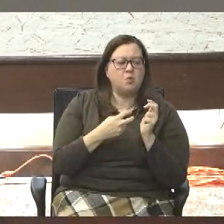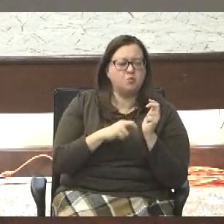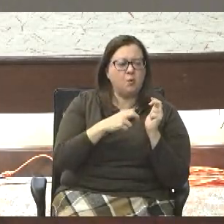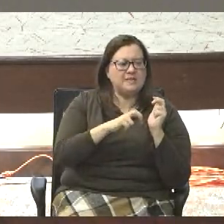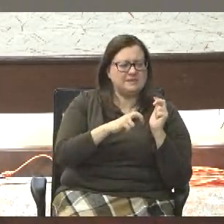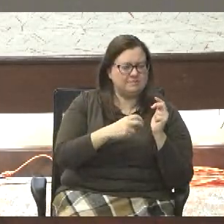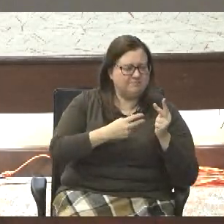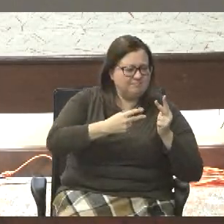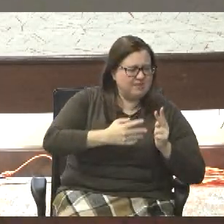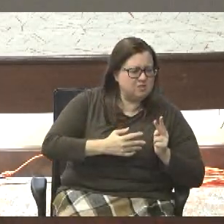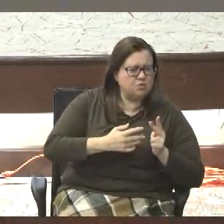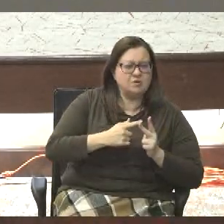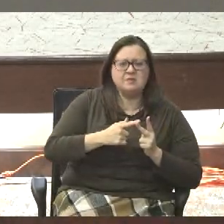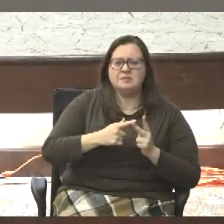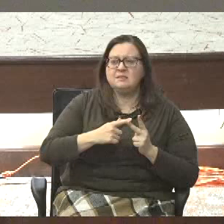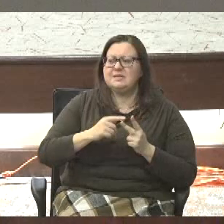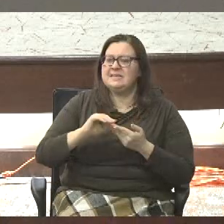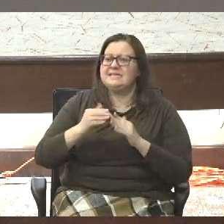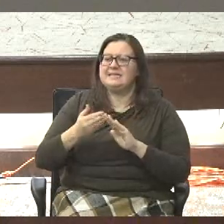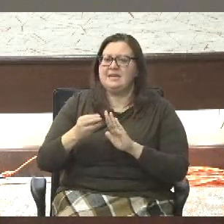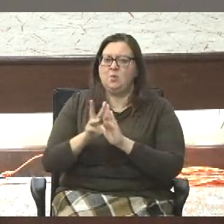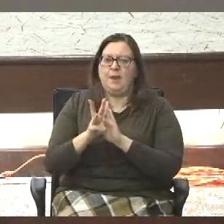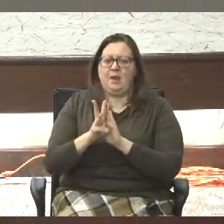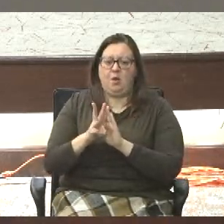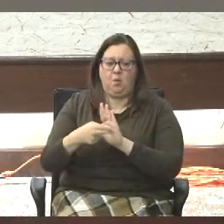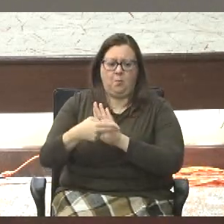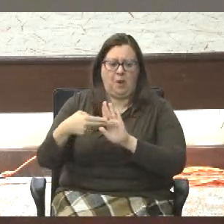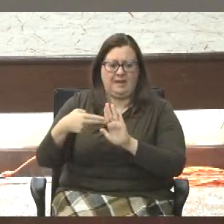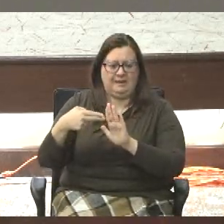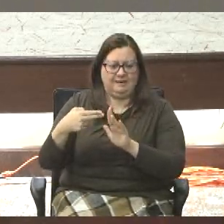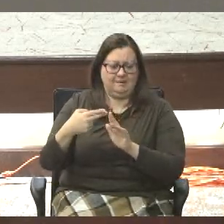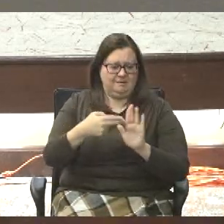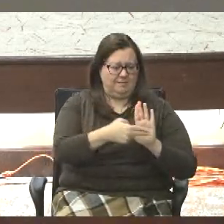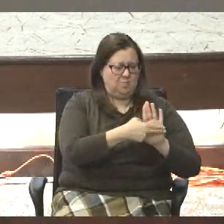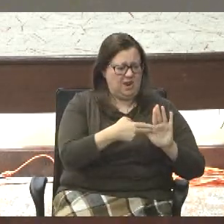branding, and then I didn't think about that also, Monica, for the CVB to the